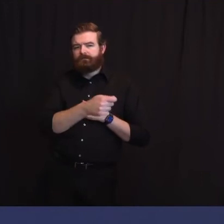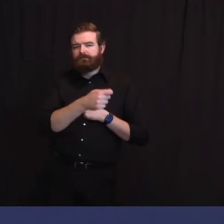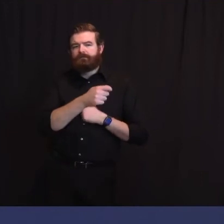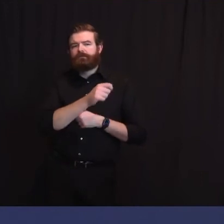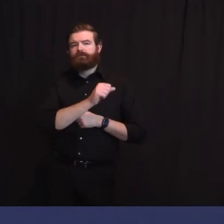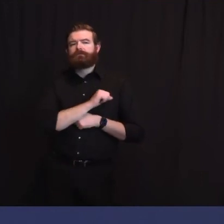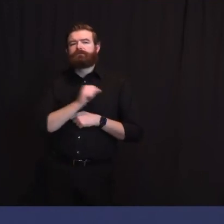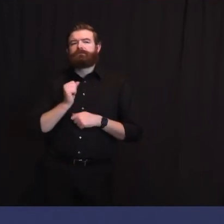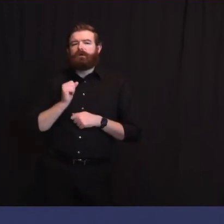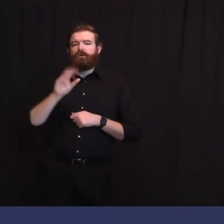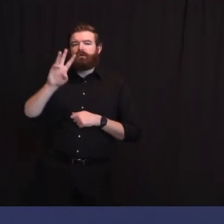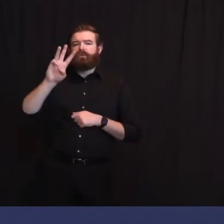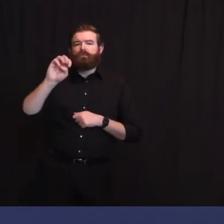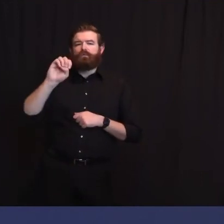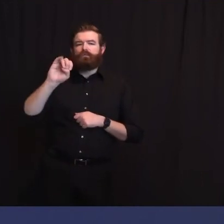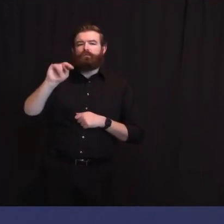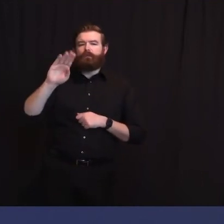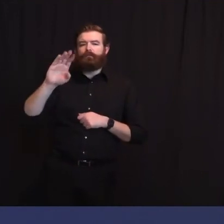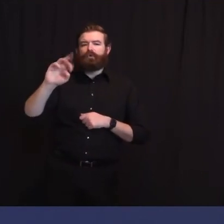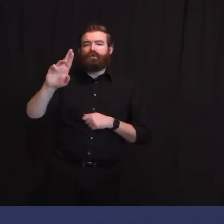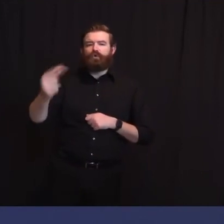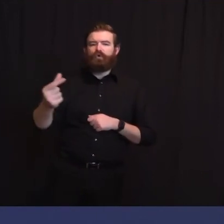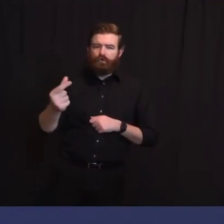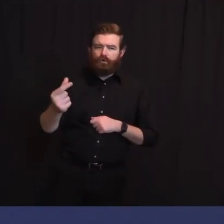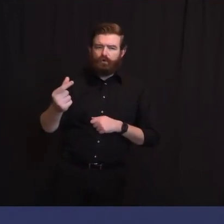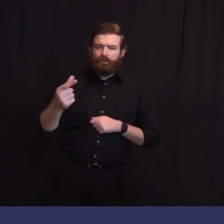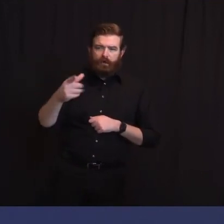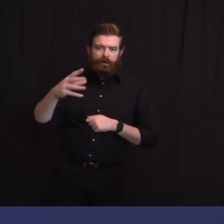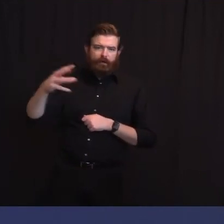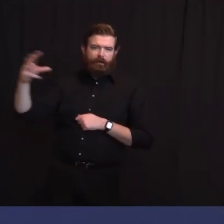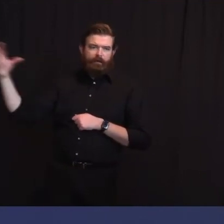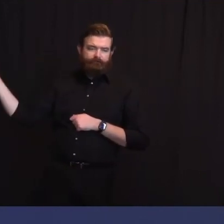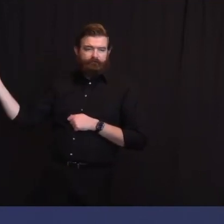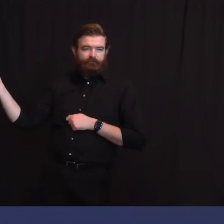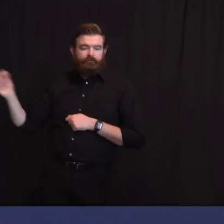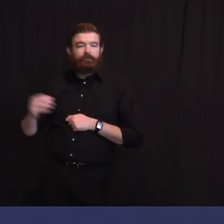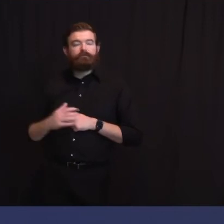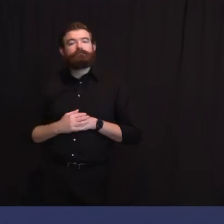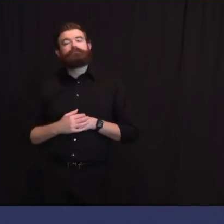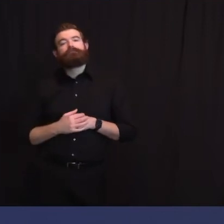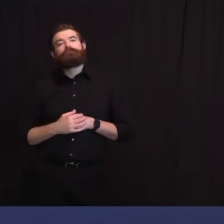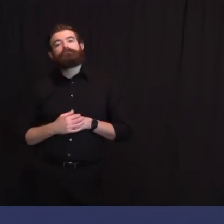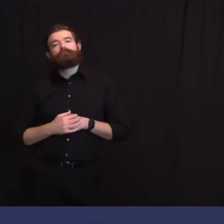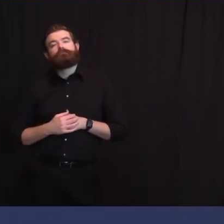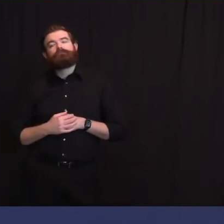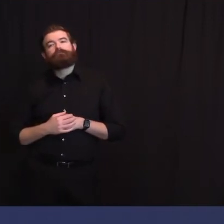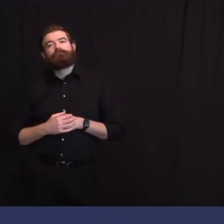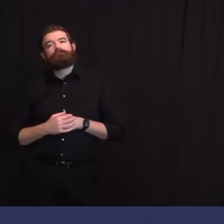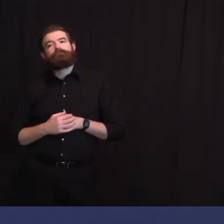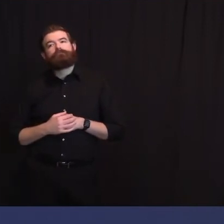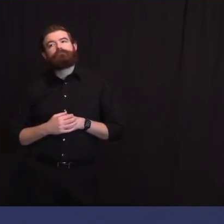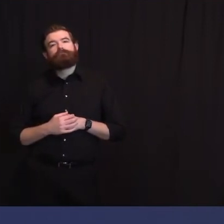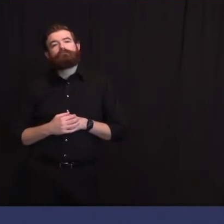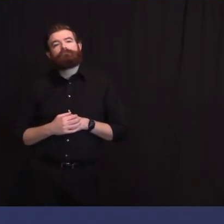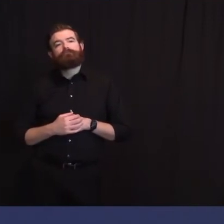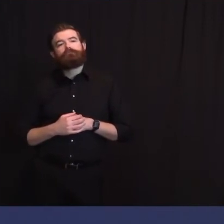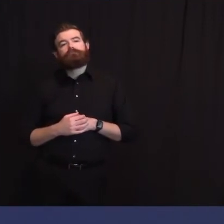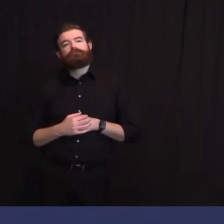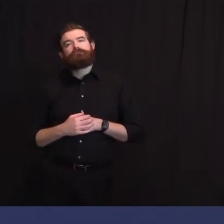gubernatorial field had cleared. And I'm wondering if you wanted to make an endorsement in that contest. And then